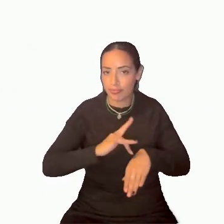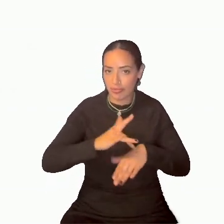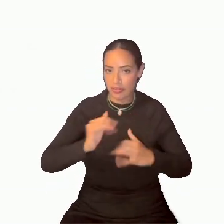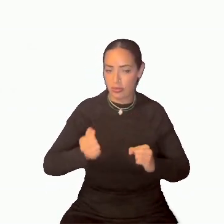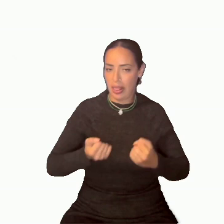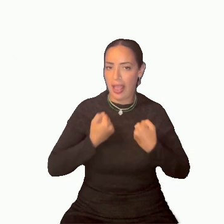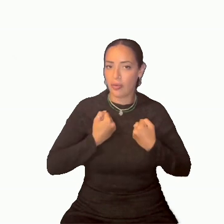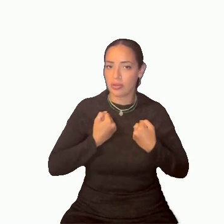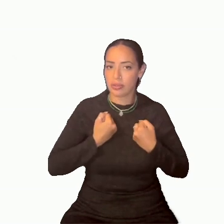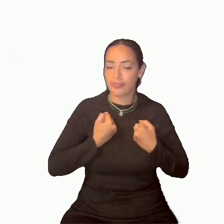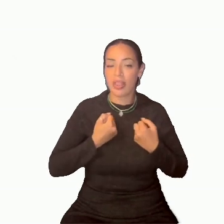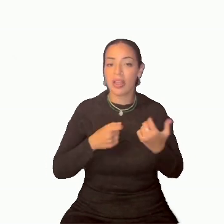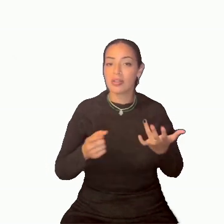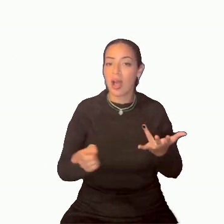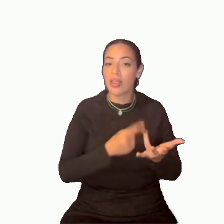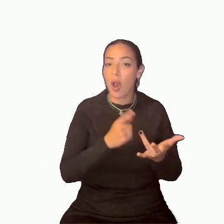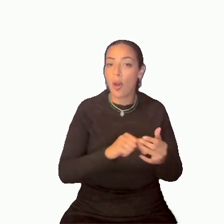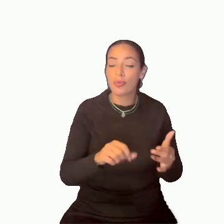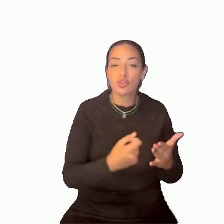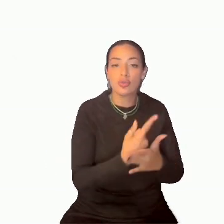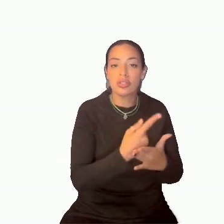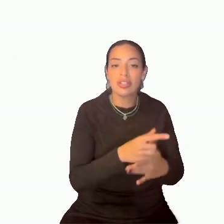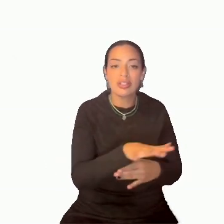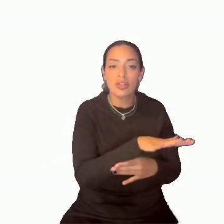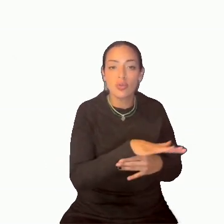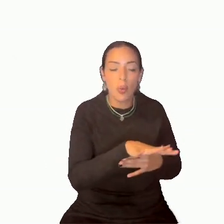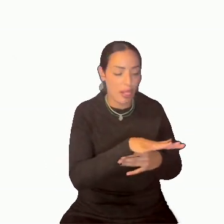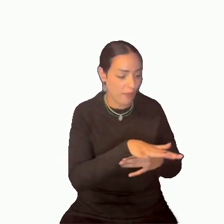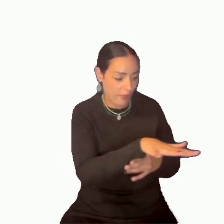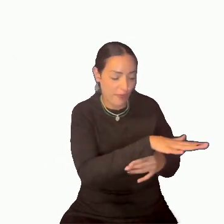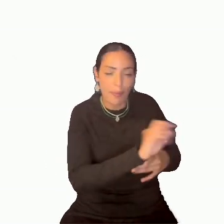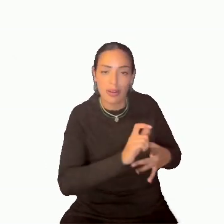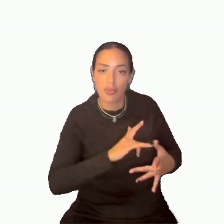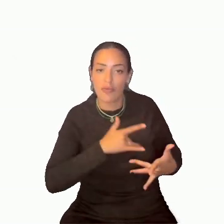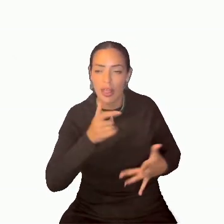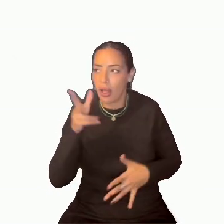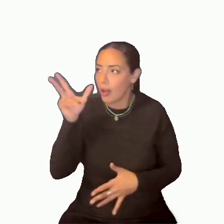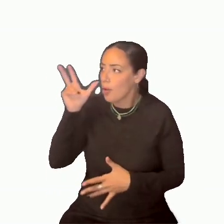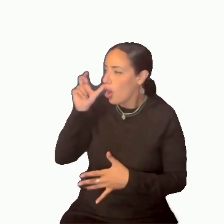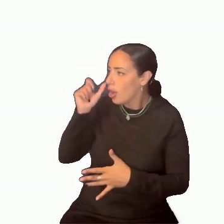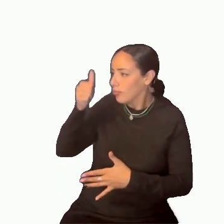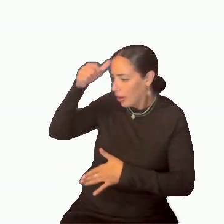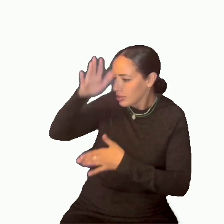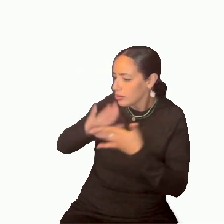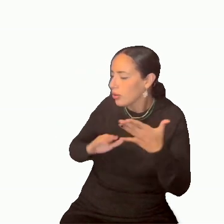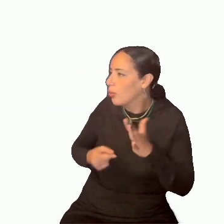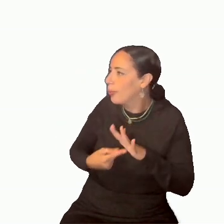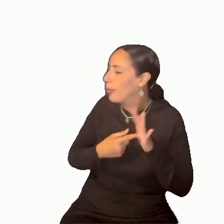other opportunities for the bereaved family to feel heard and as though their experience matters.